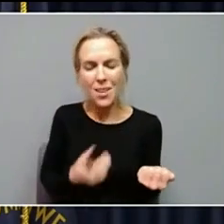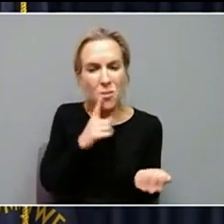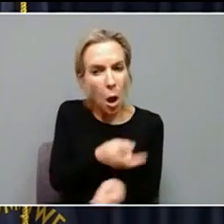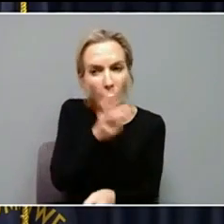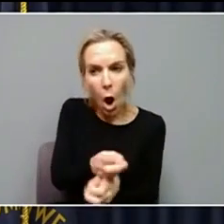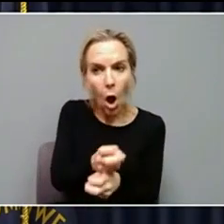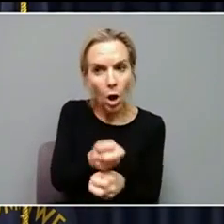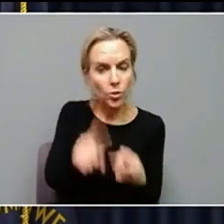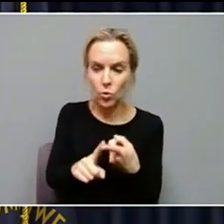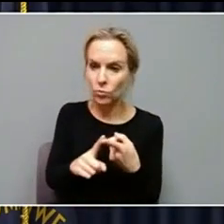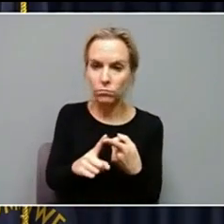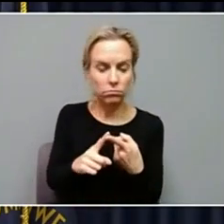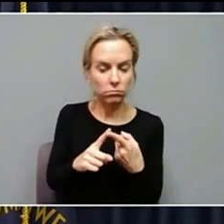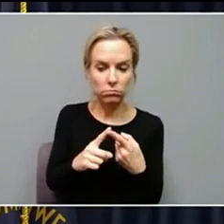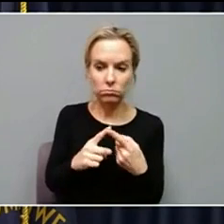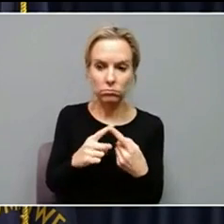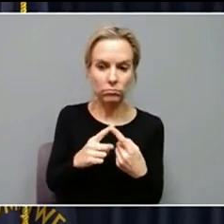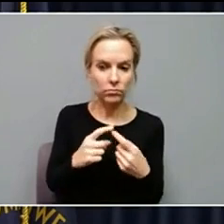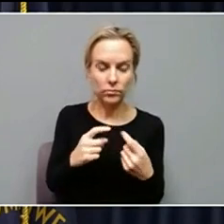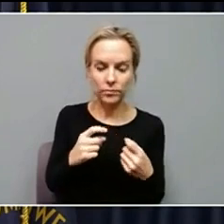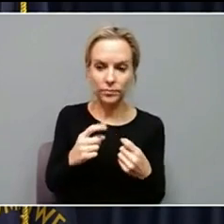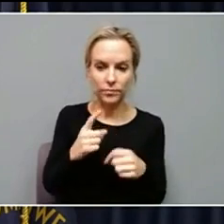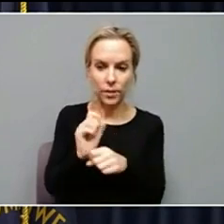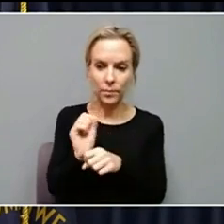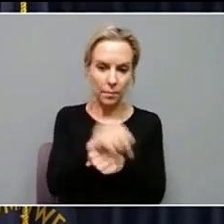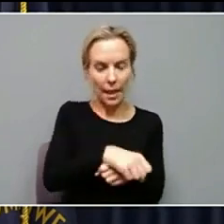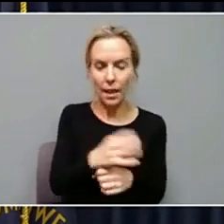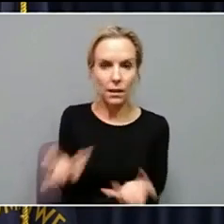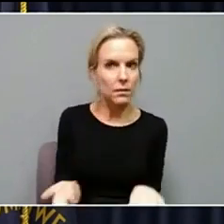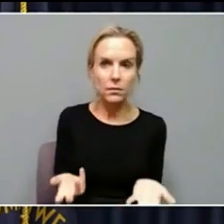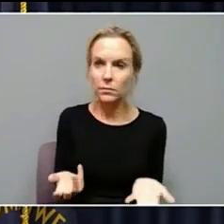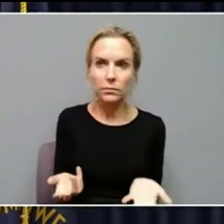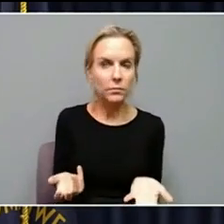combat. You know,